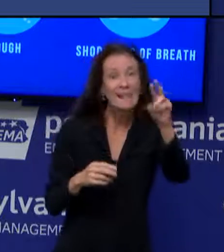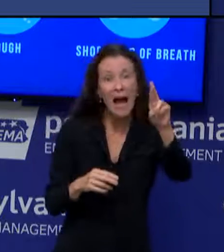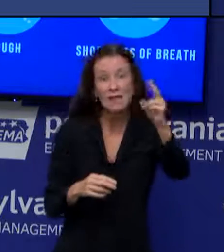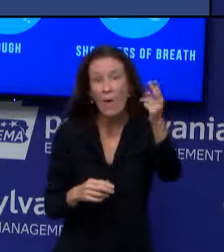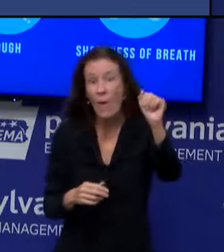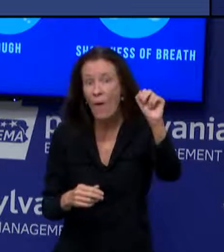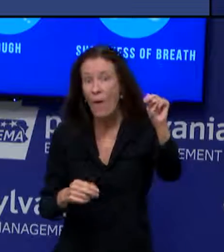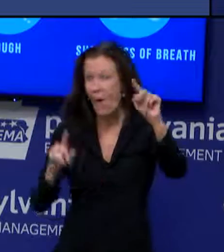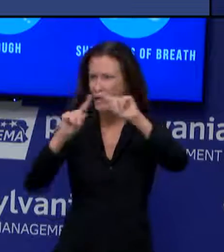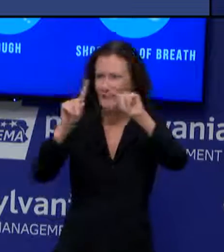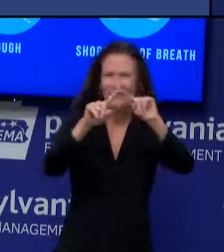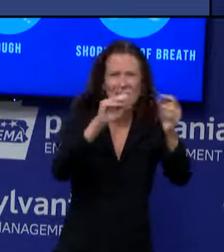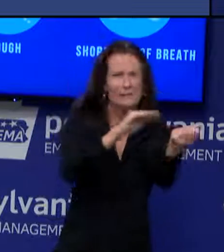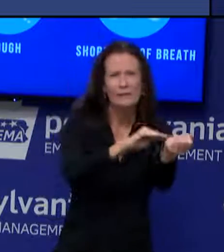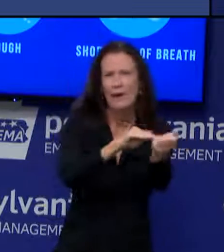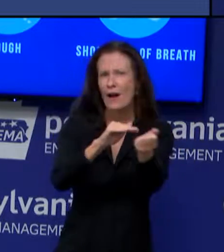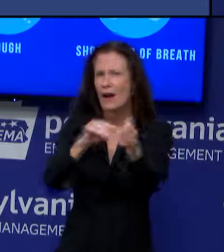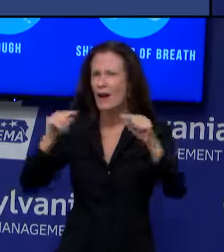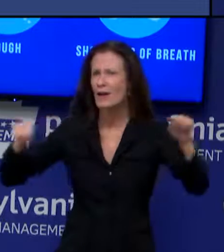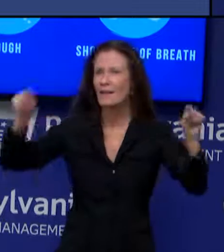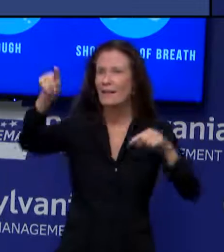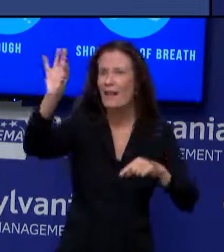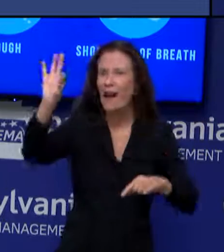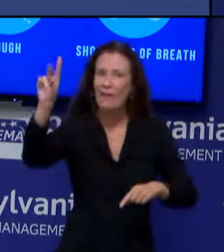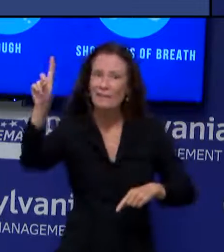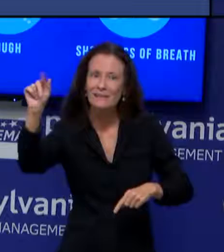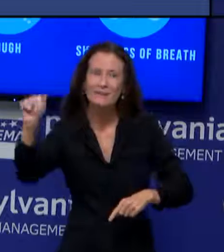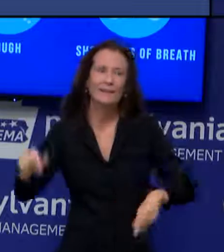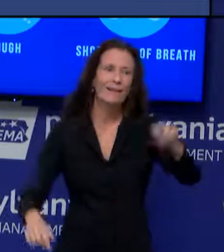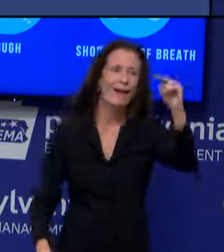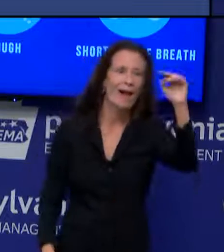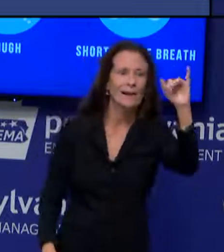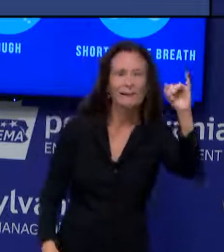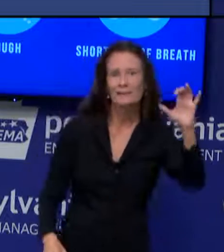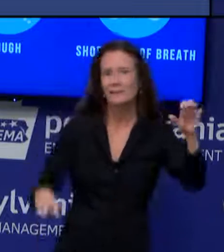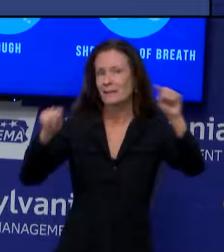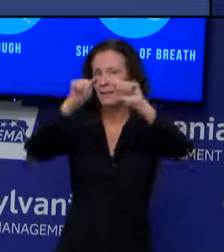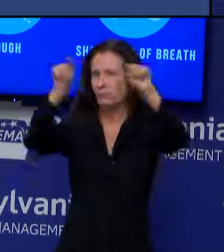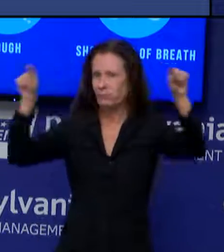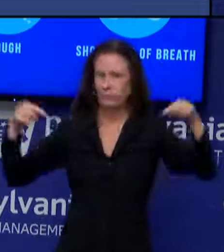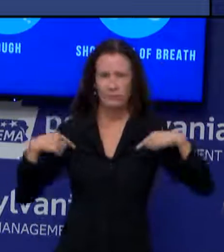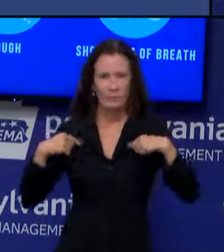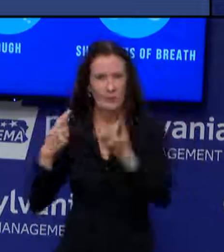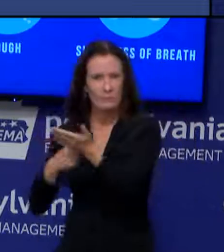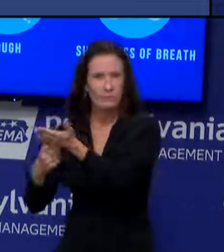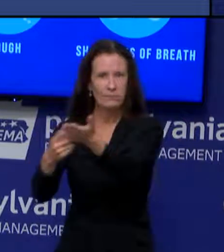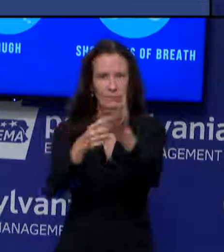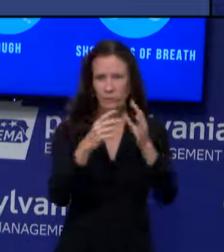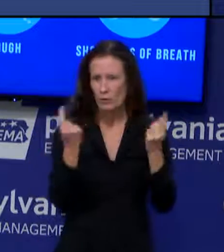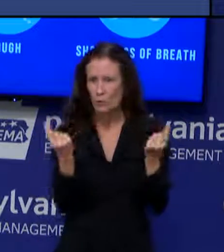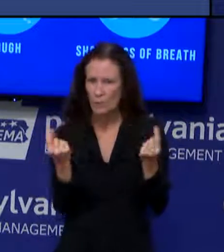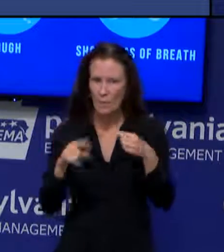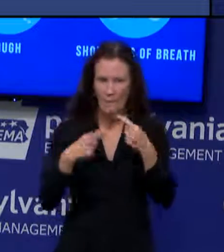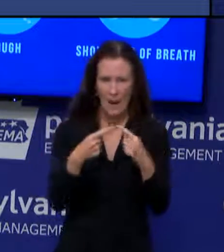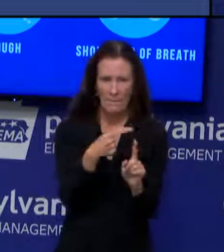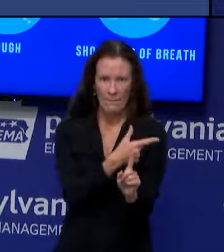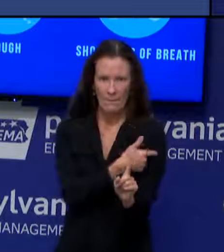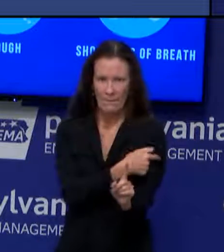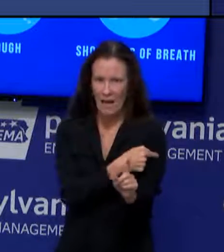us that the vaccine will be tested and will be safe and effective when